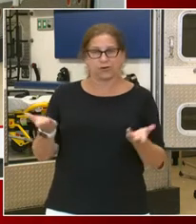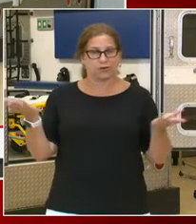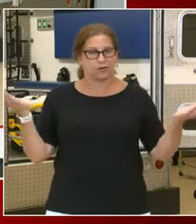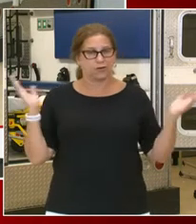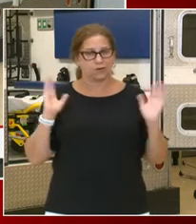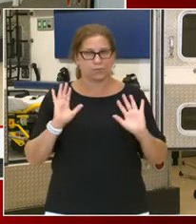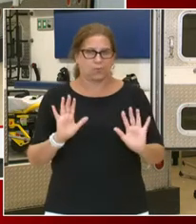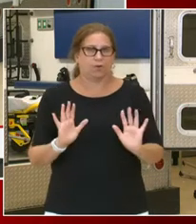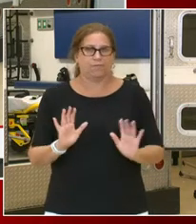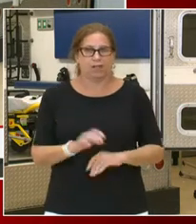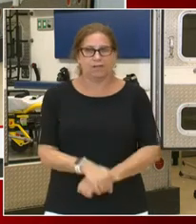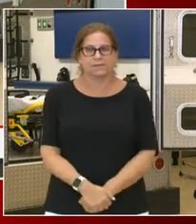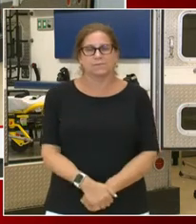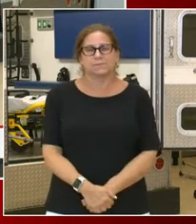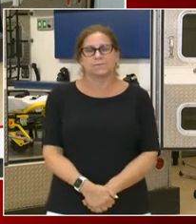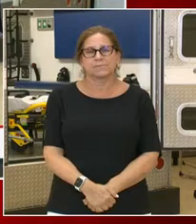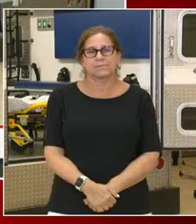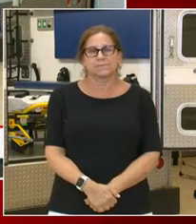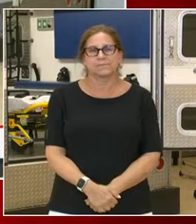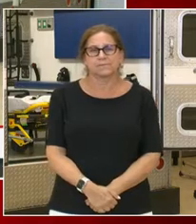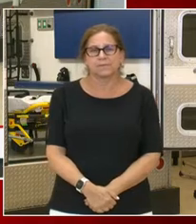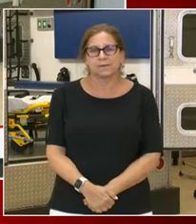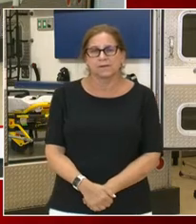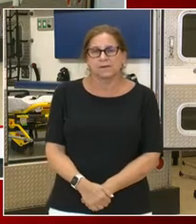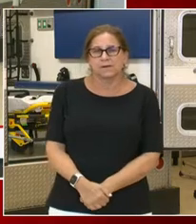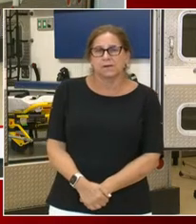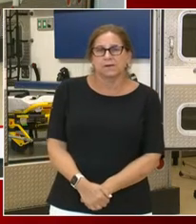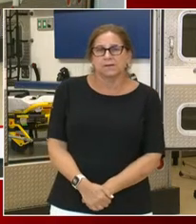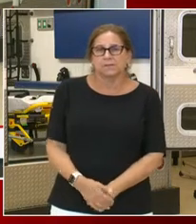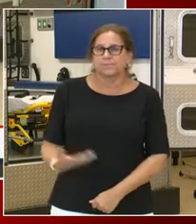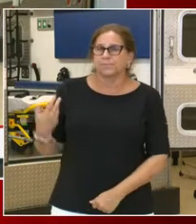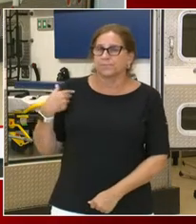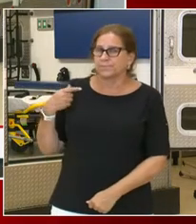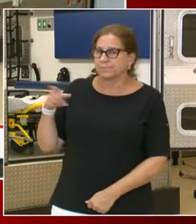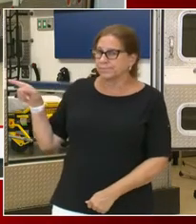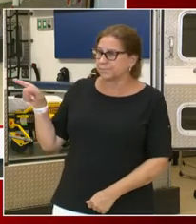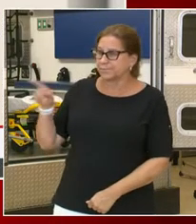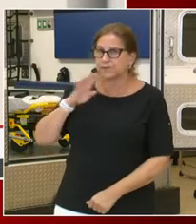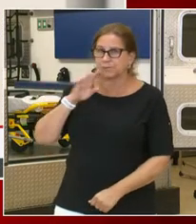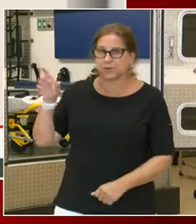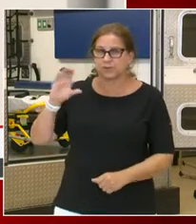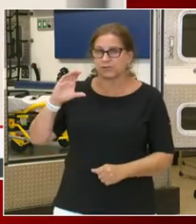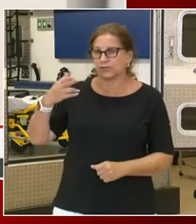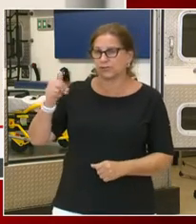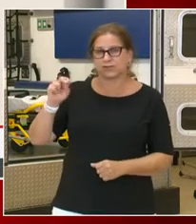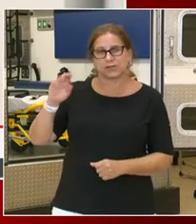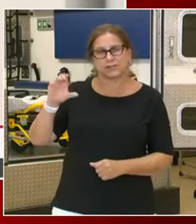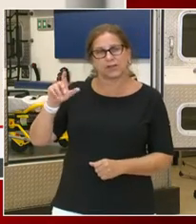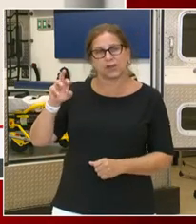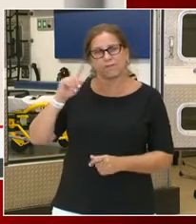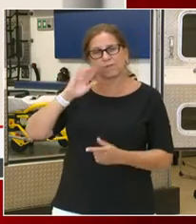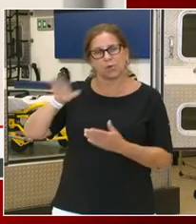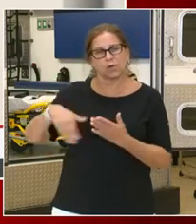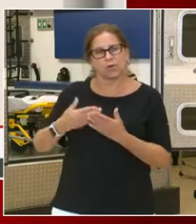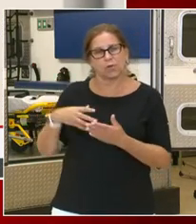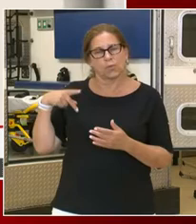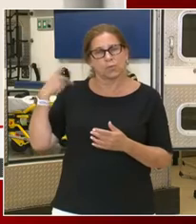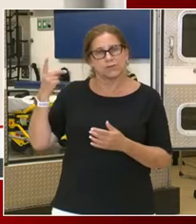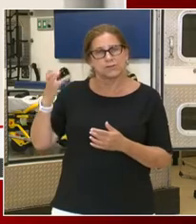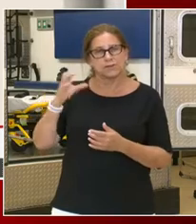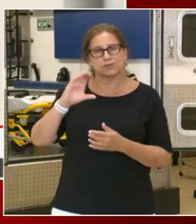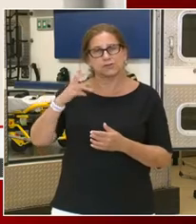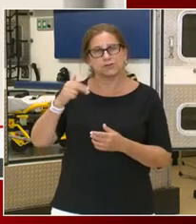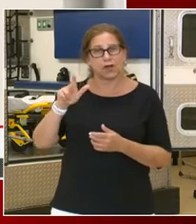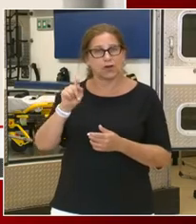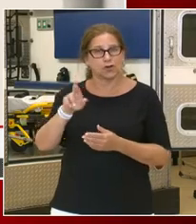doing to prepare for the school year. Sure. Thanks for the question. I would say echo a lot of the sentiments that the Chancellor shared about really